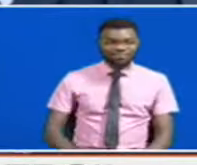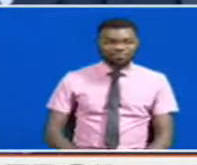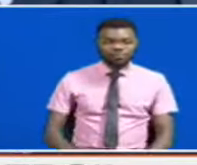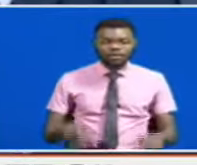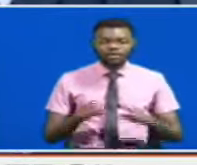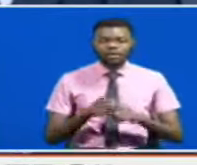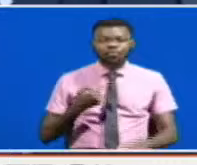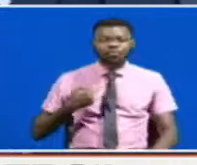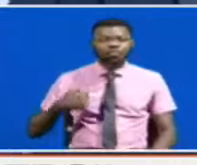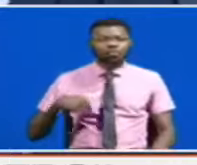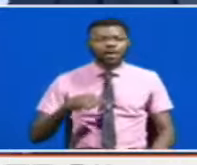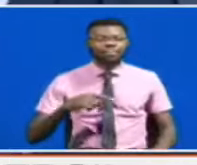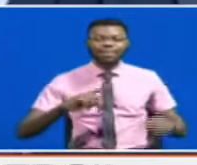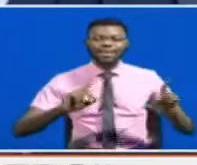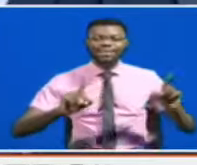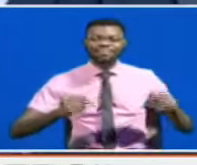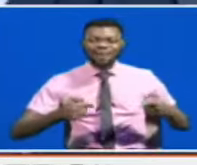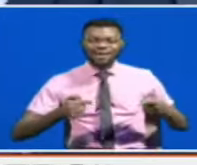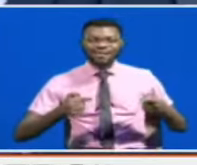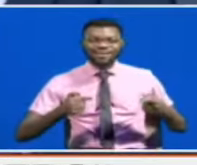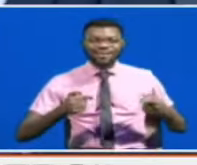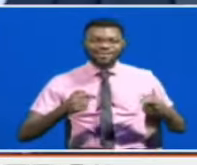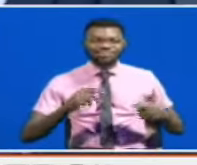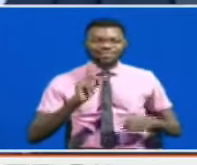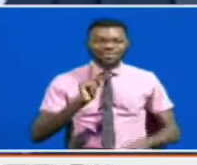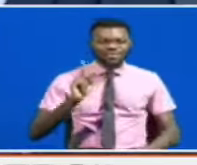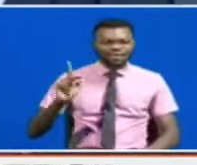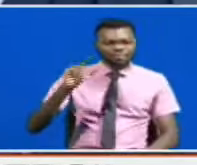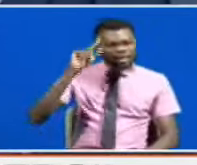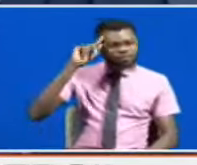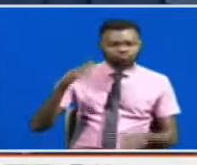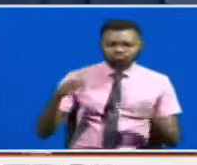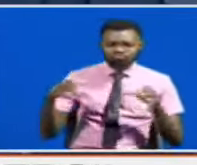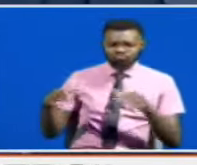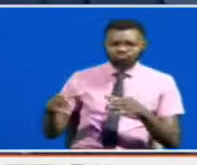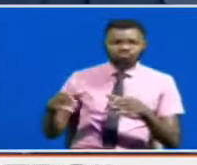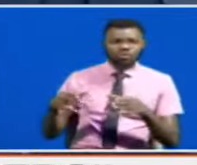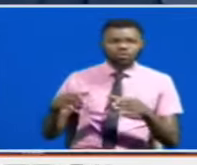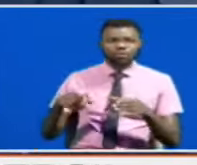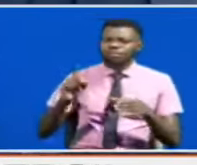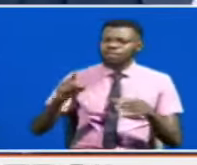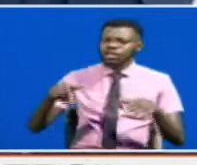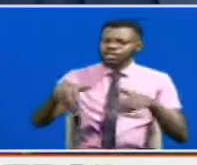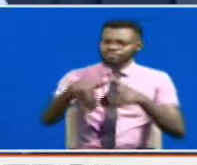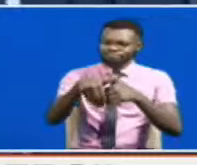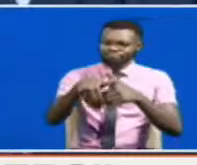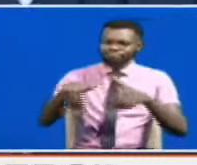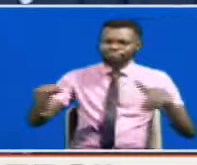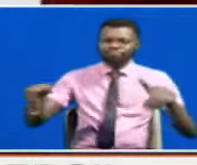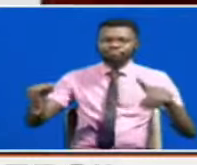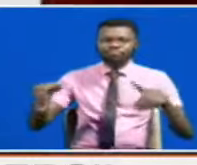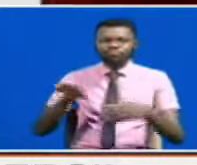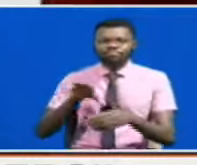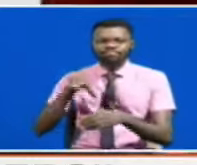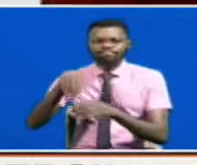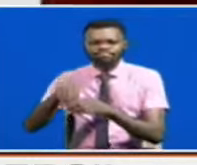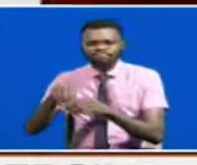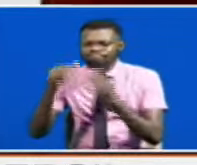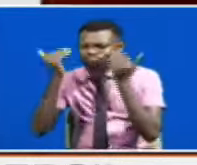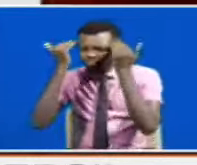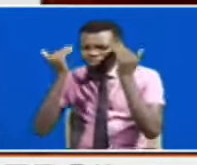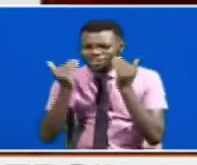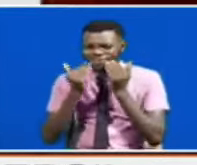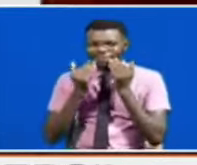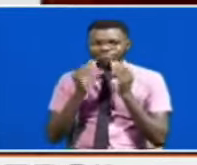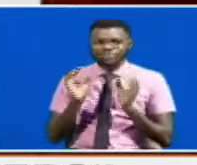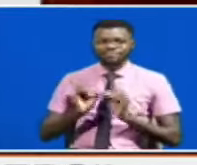we demand that the Kenya Kwanza regime must keep its hands off the judiciary. Housing, the